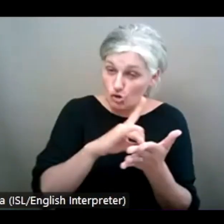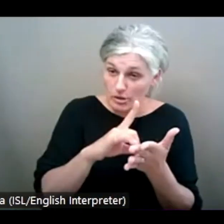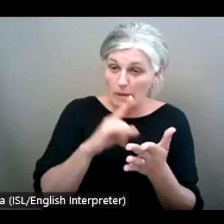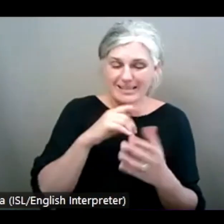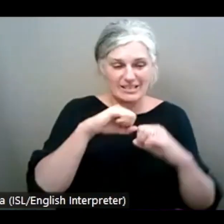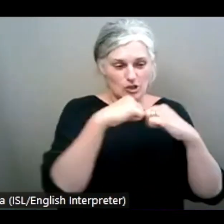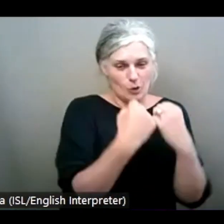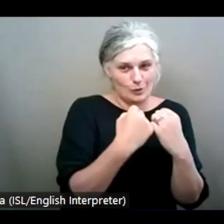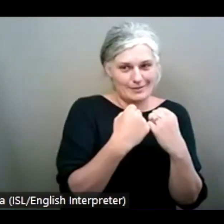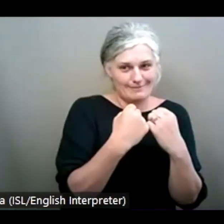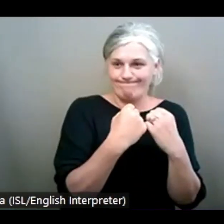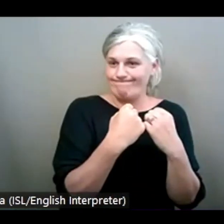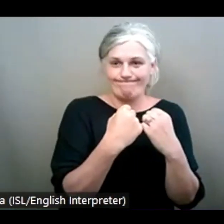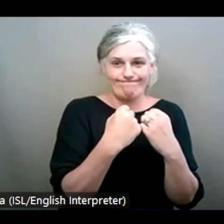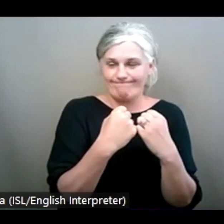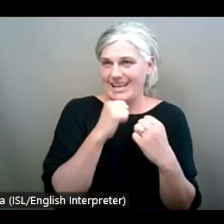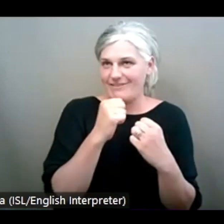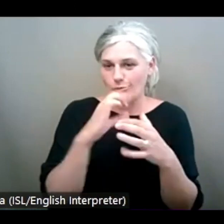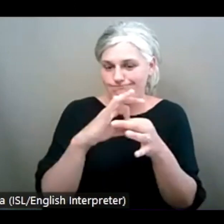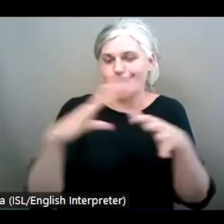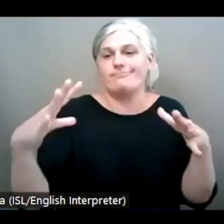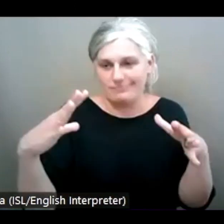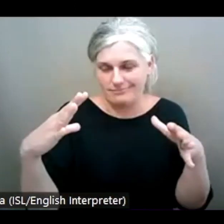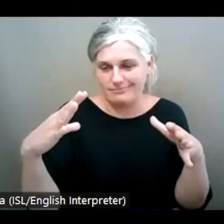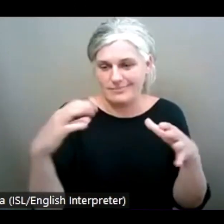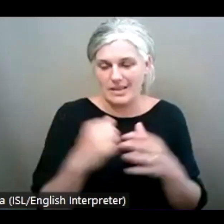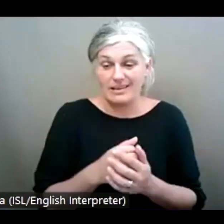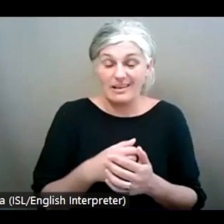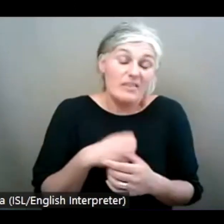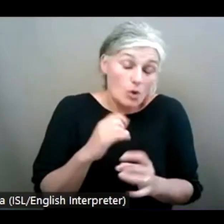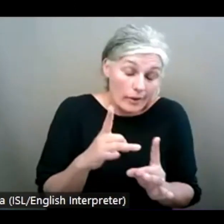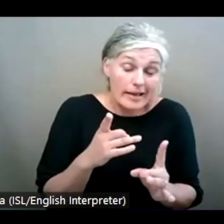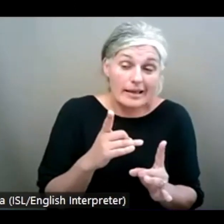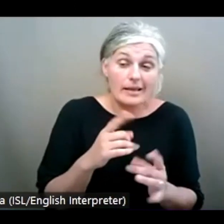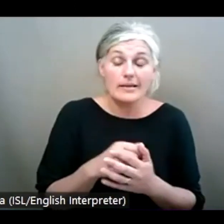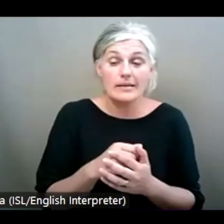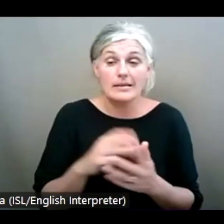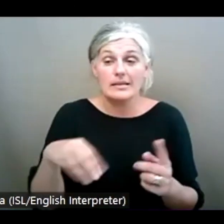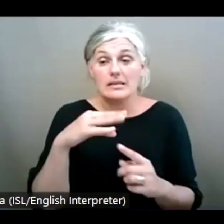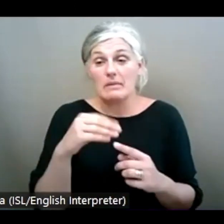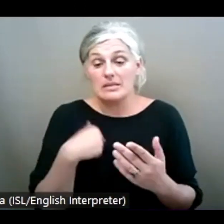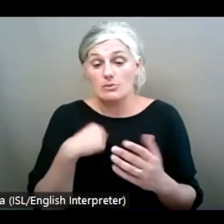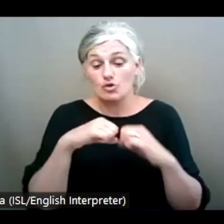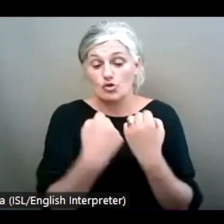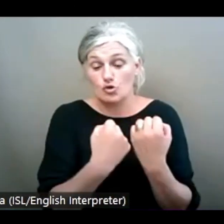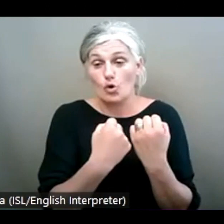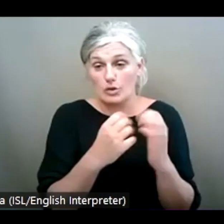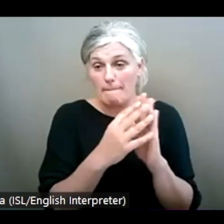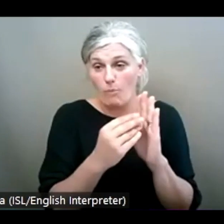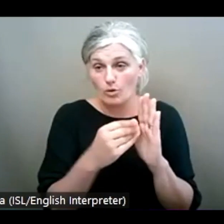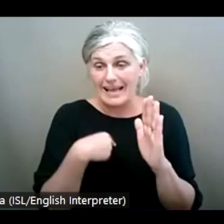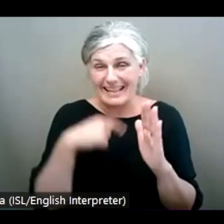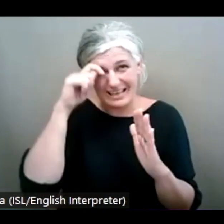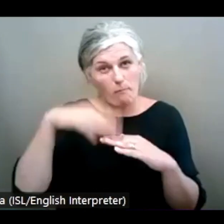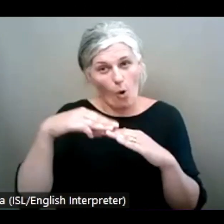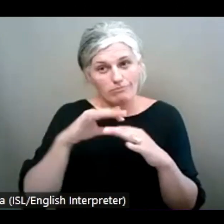socially, we really don't anymore, and that's okay, and especially where we are with the social model thinking. I think we've got much more in